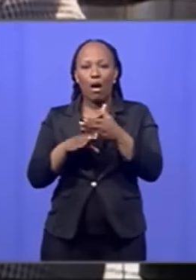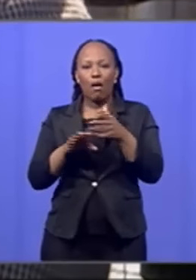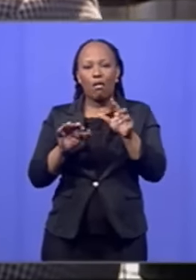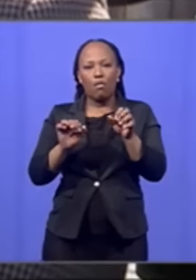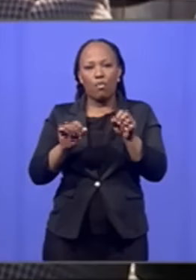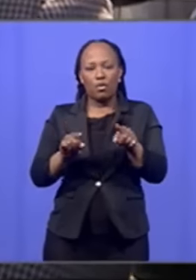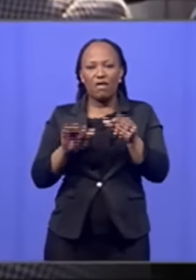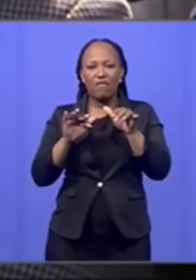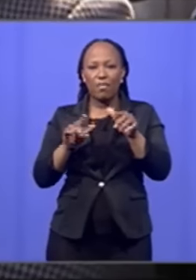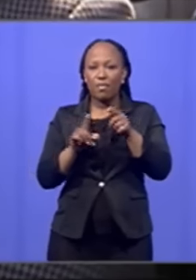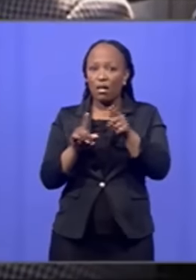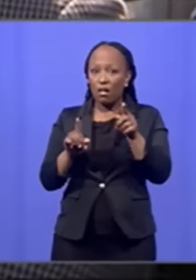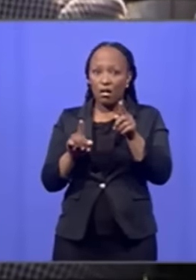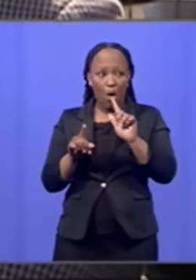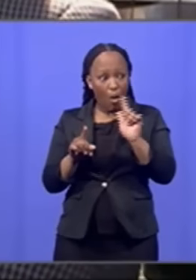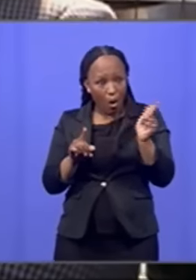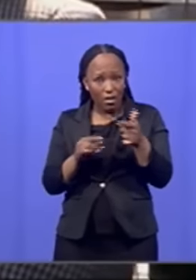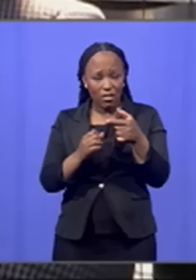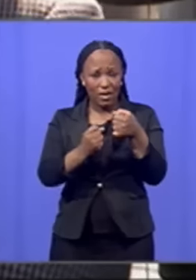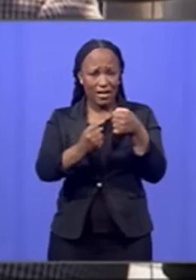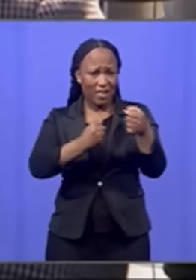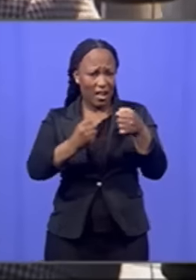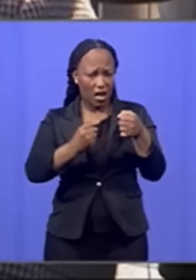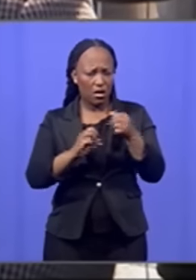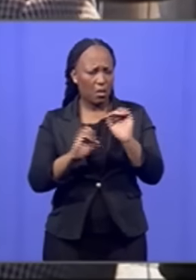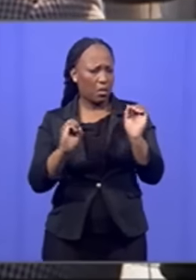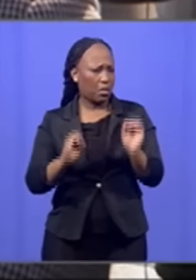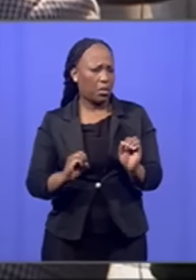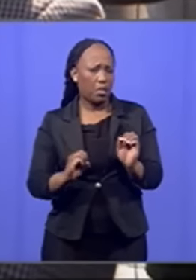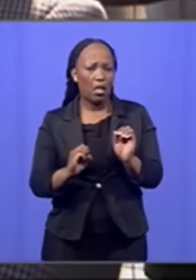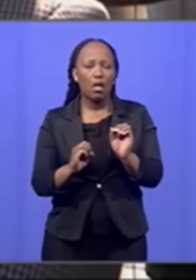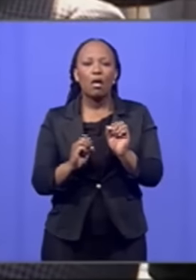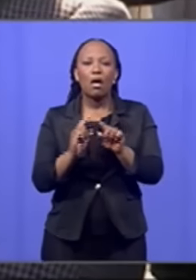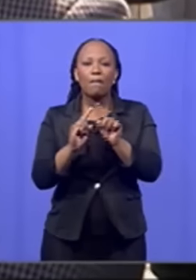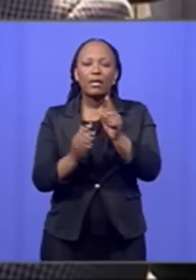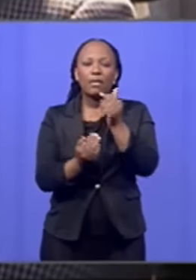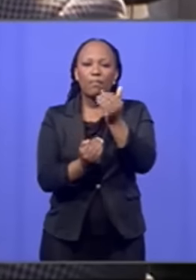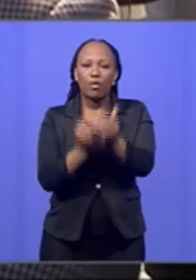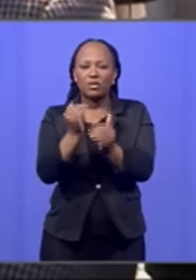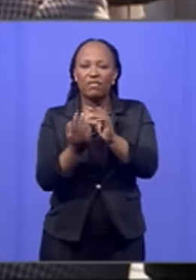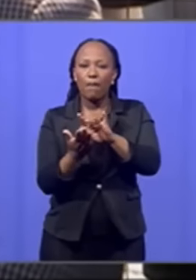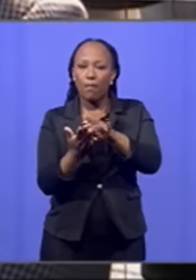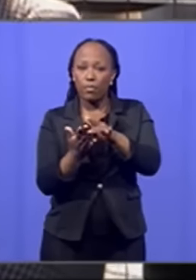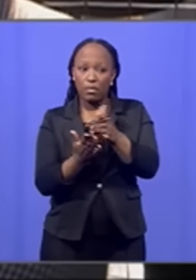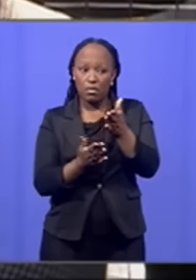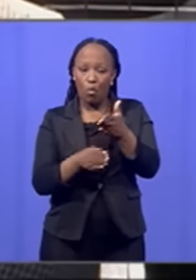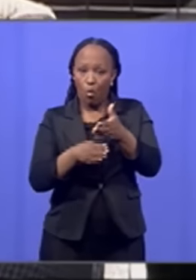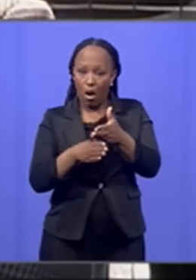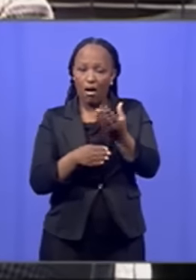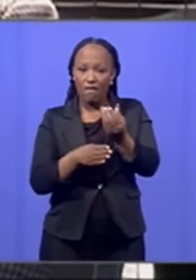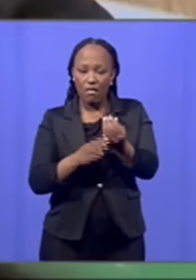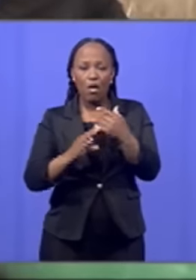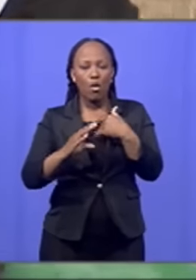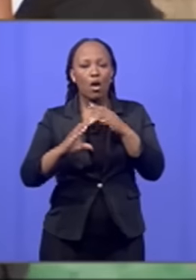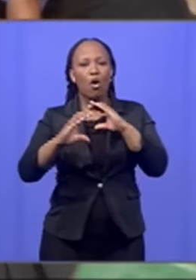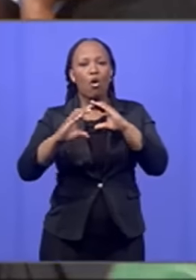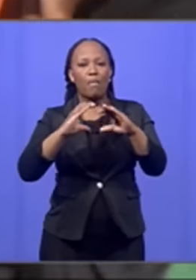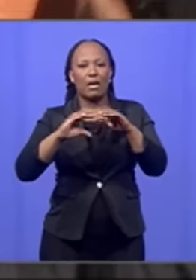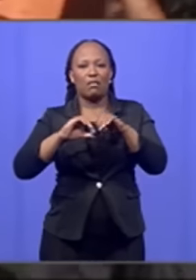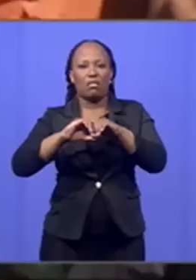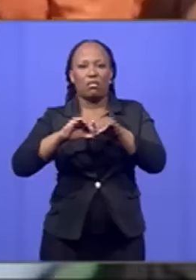lekana batho ba borona ga rena tsona. Re na le process e ileng gore ge diphatlatiro di le teng re a di communicator